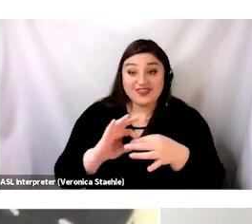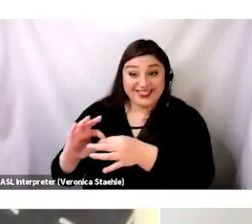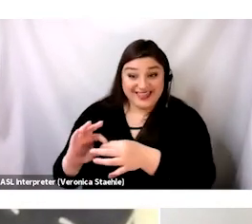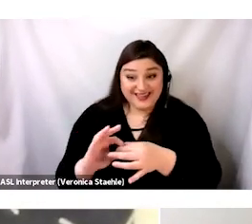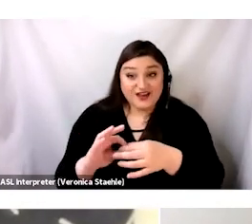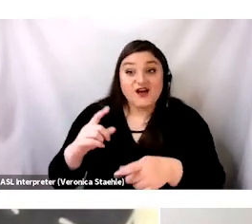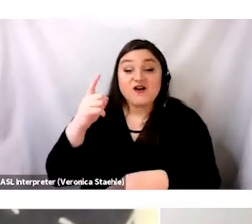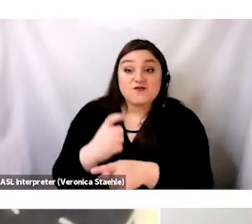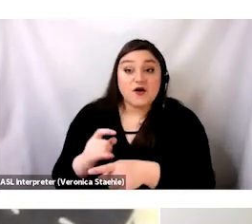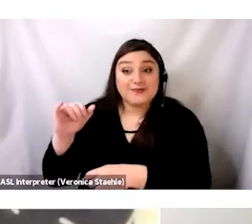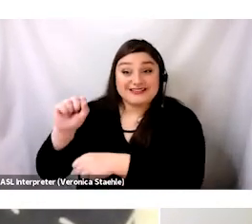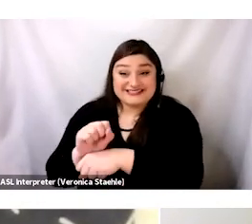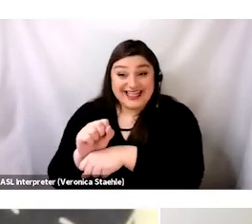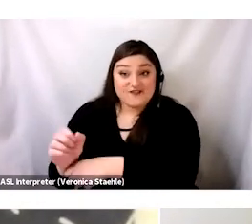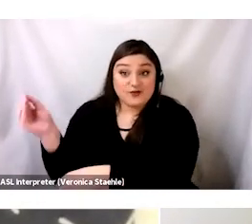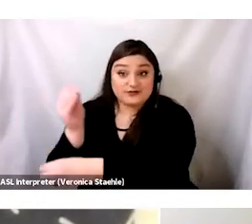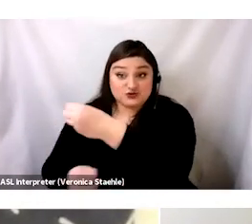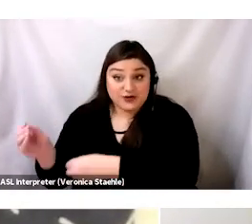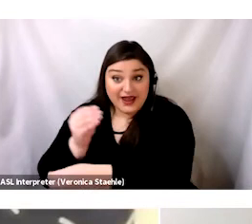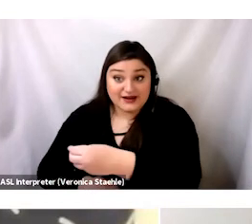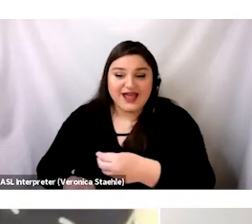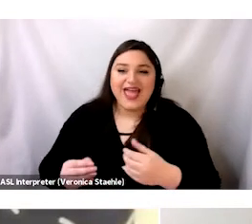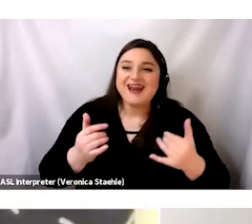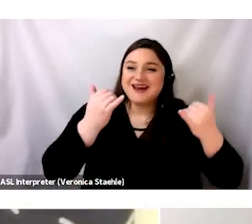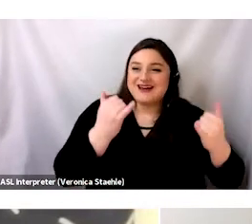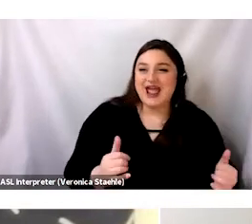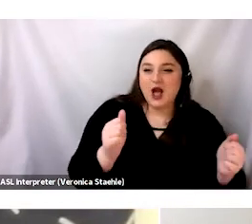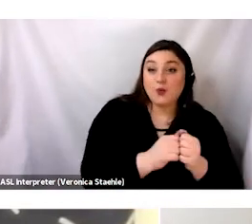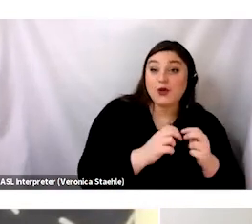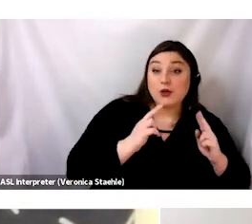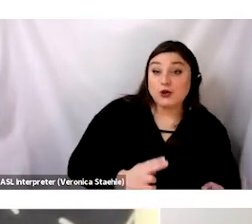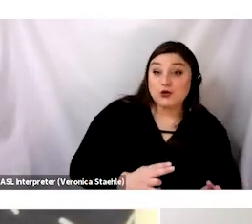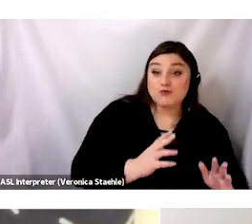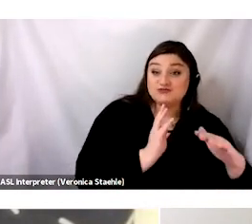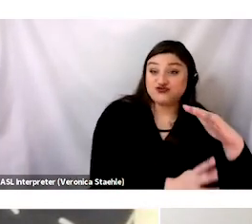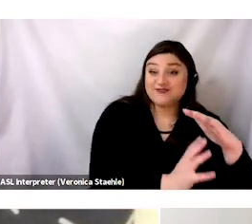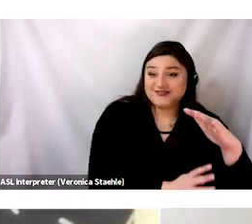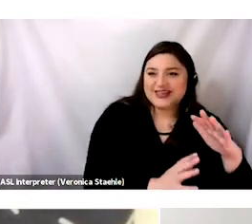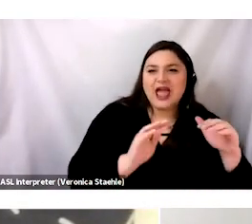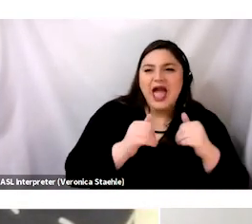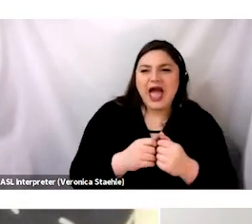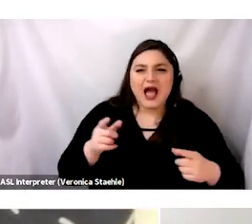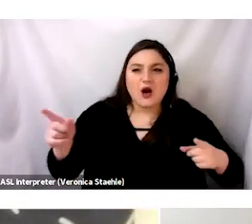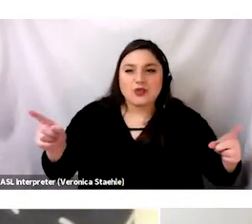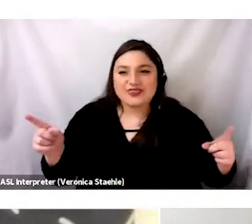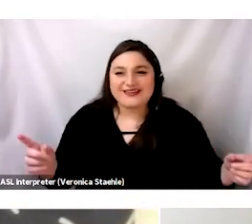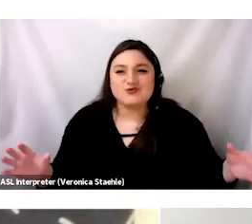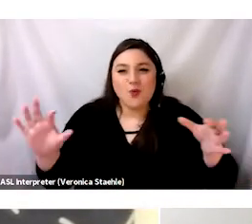between slavery during the transatlantic slave trade and the present situation with human trafficking in the global garment